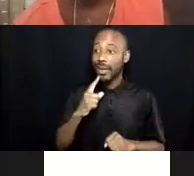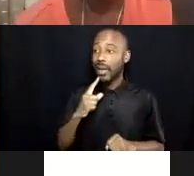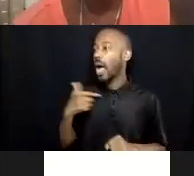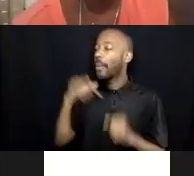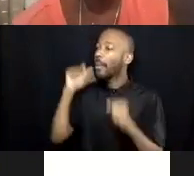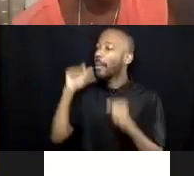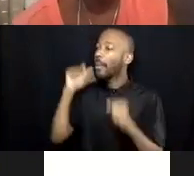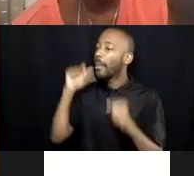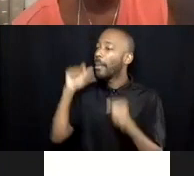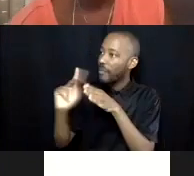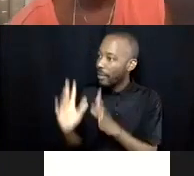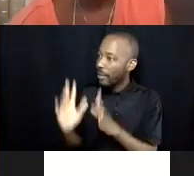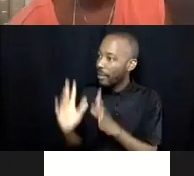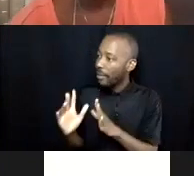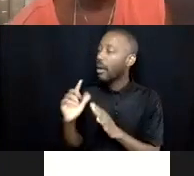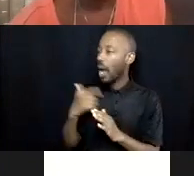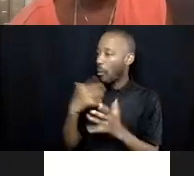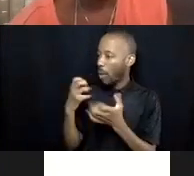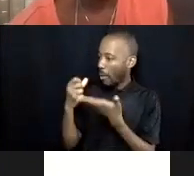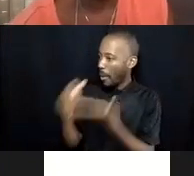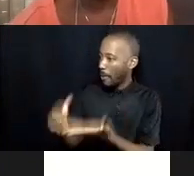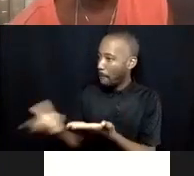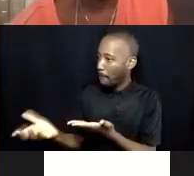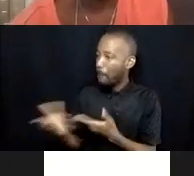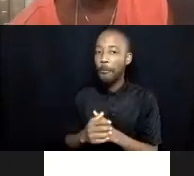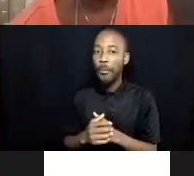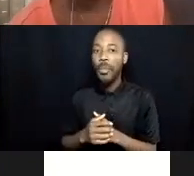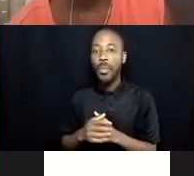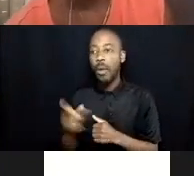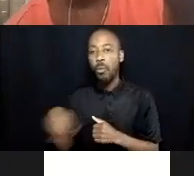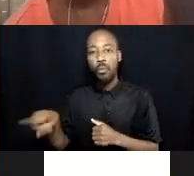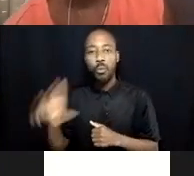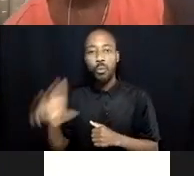to help y'all. They will kind of follow up.